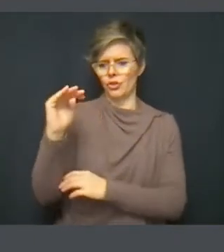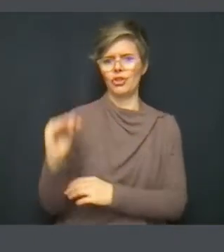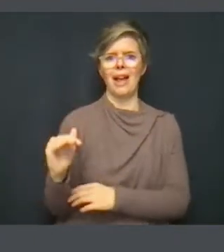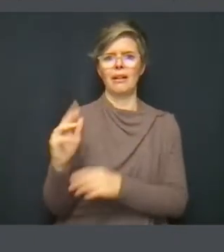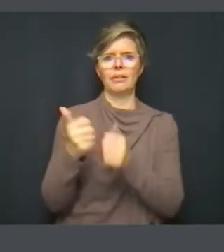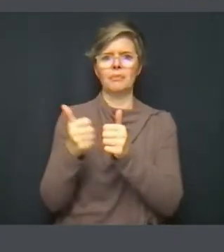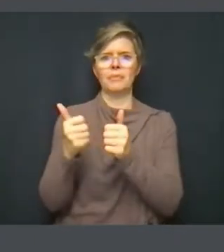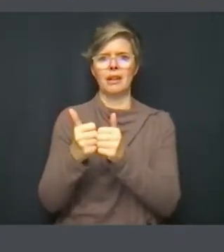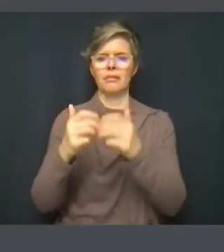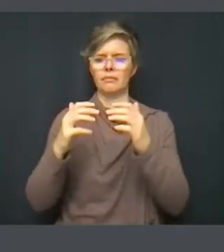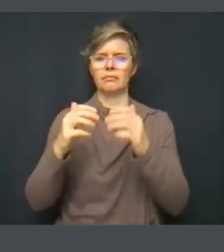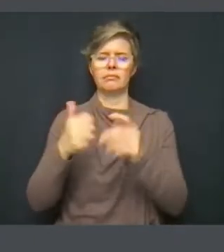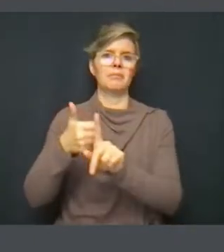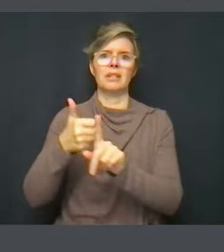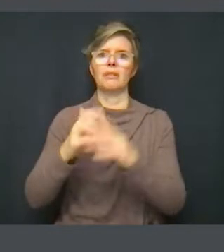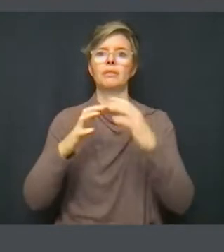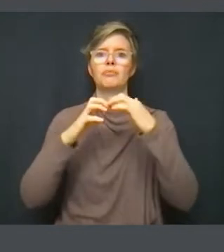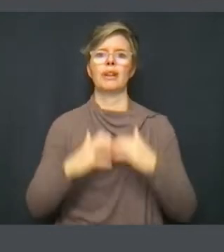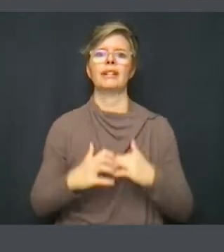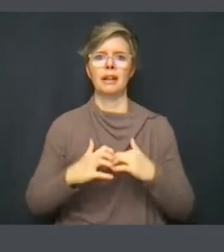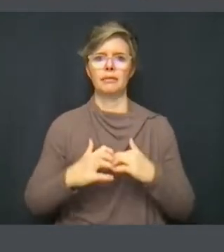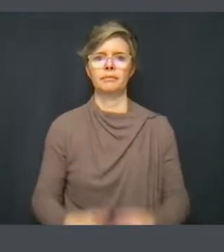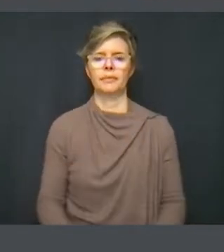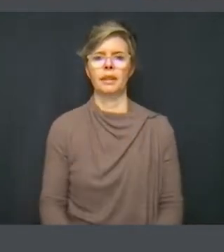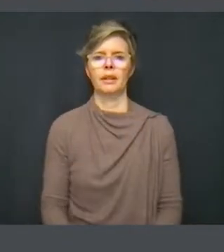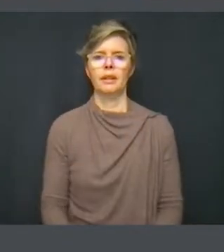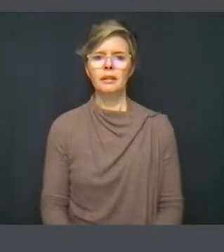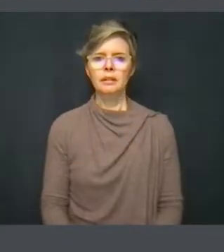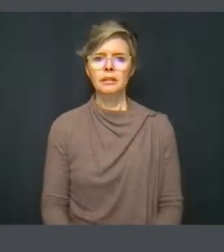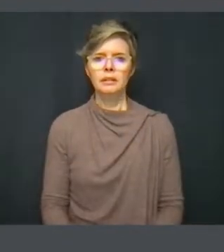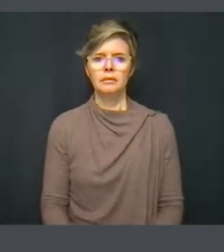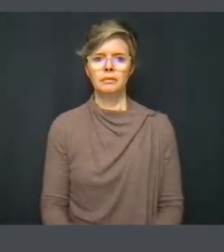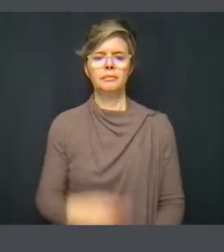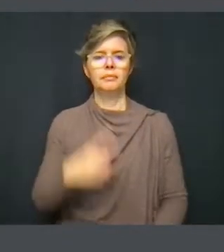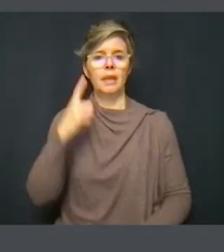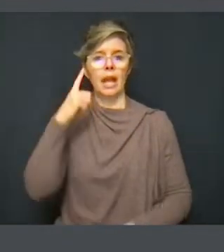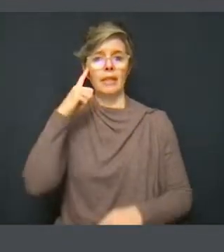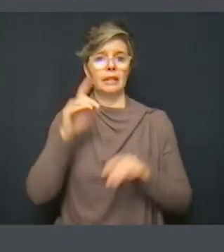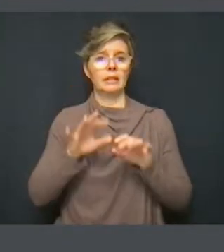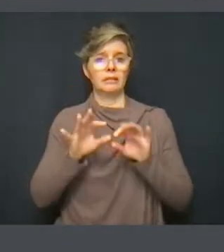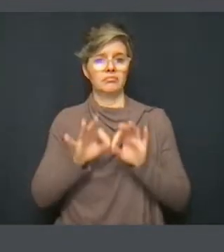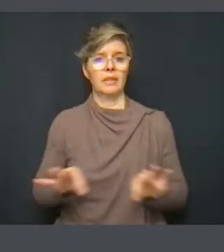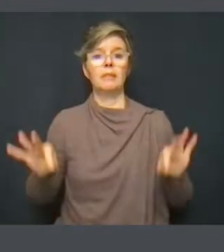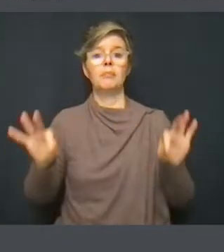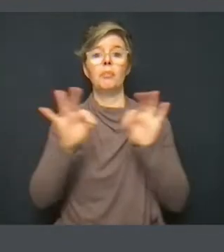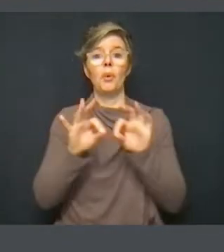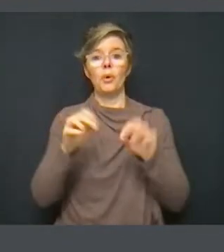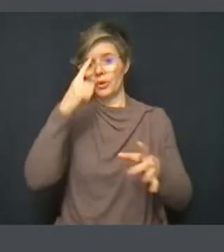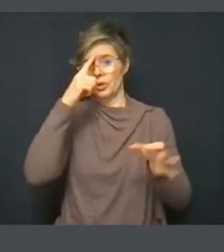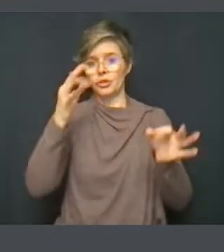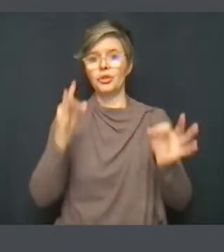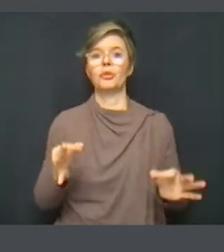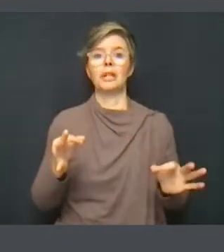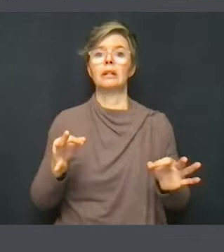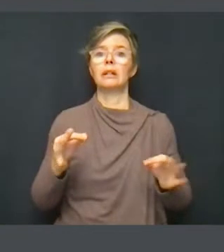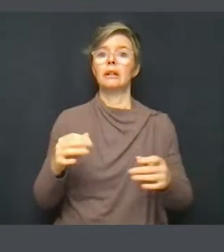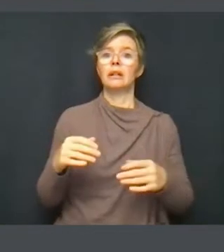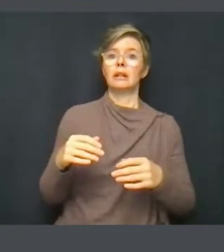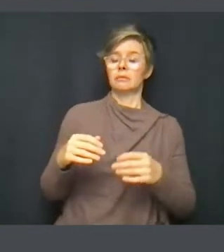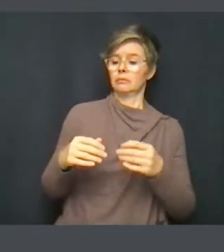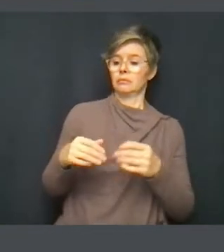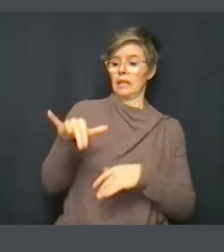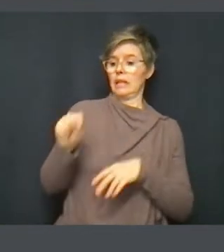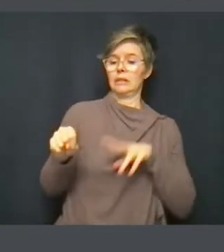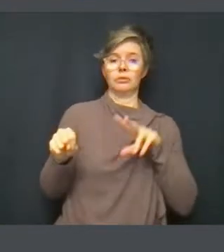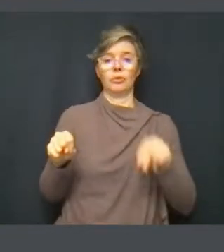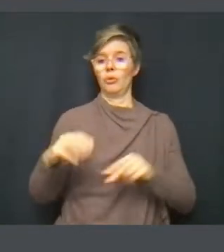I think it's equally as important, and now that I'm putting on my clinician hat and from my own clinical experience, I think it's really important to